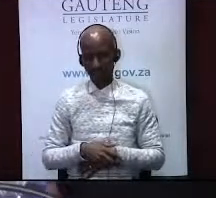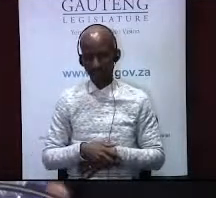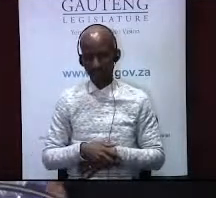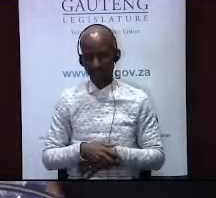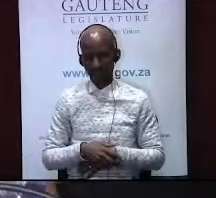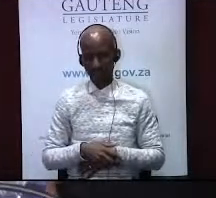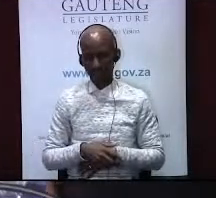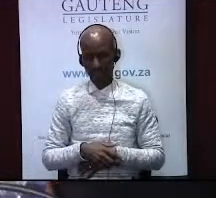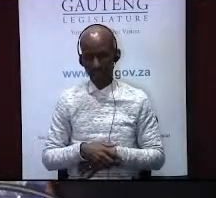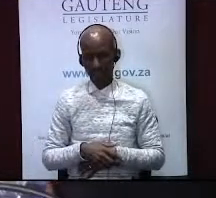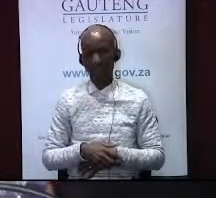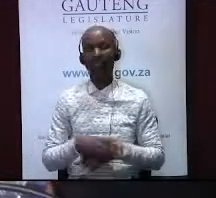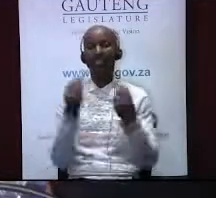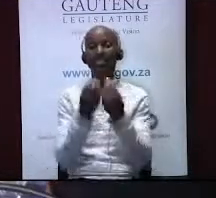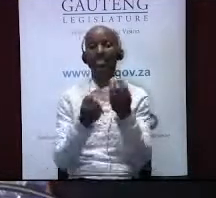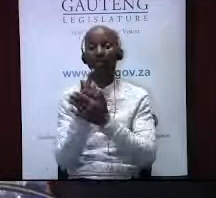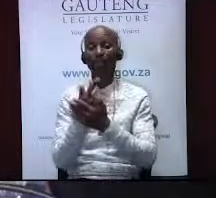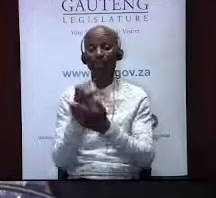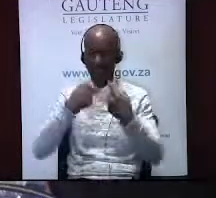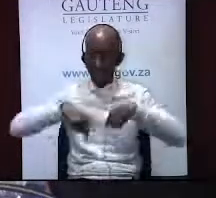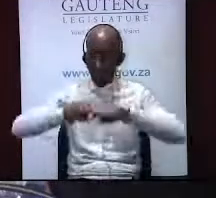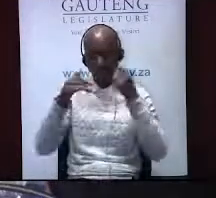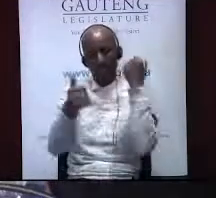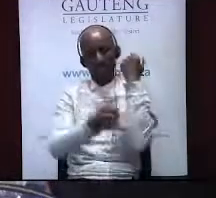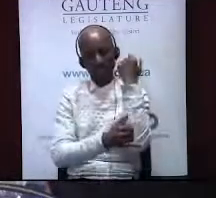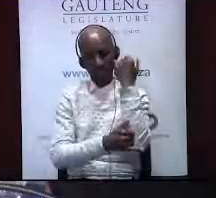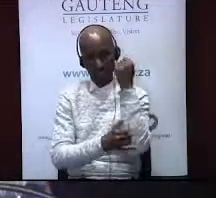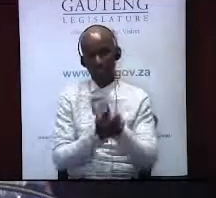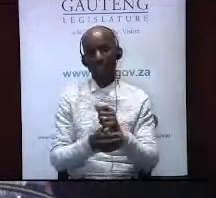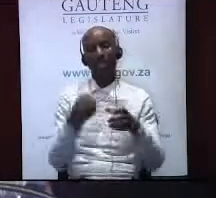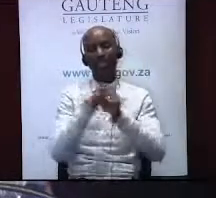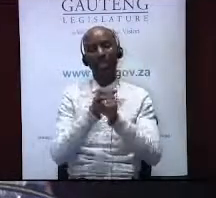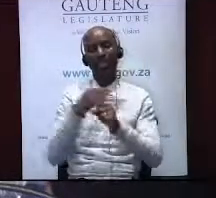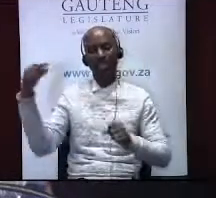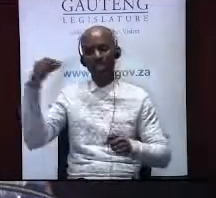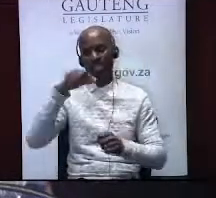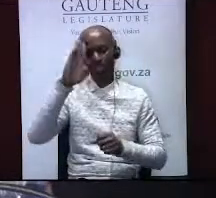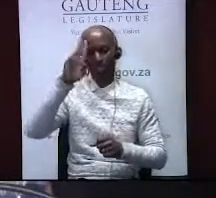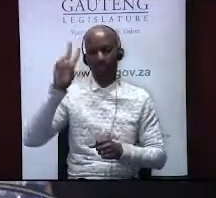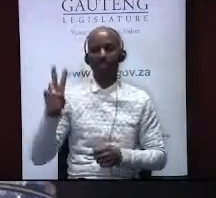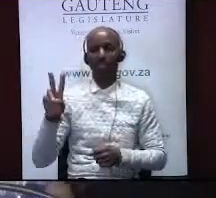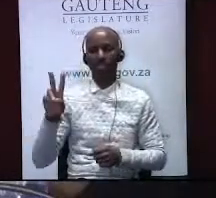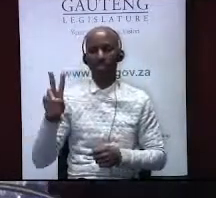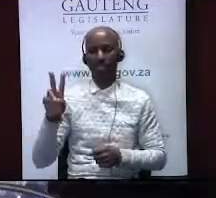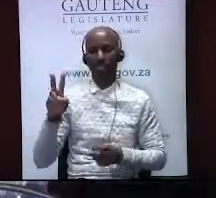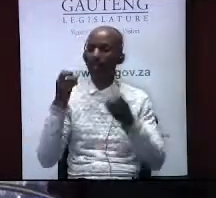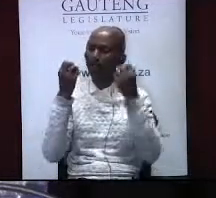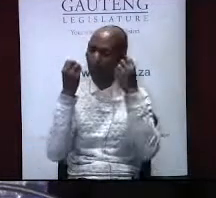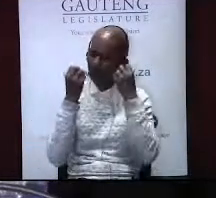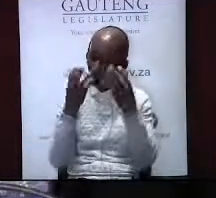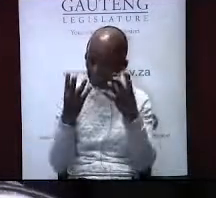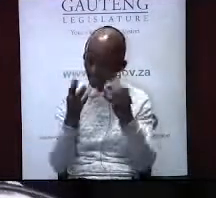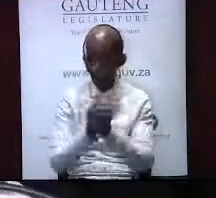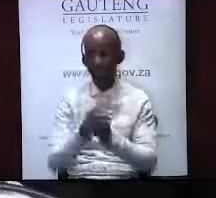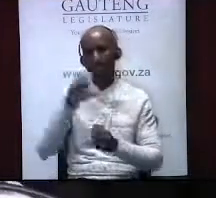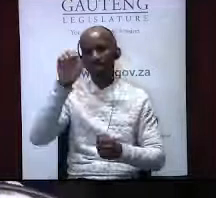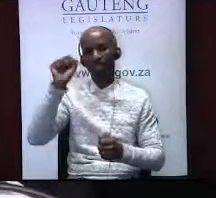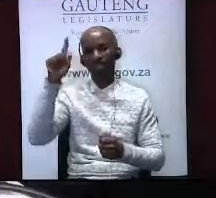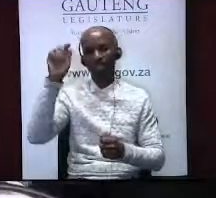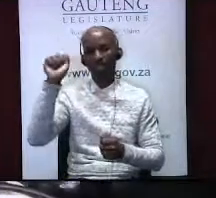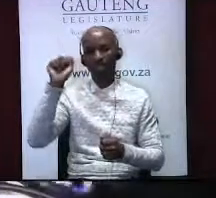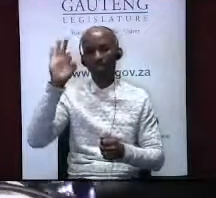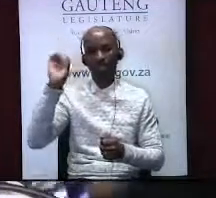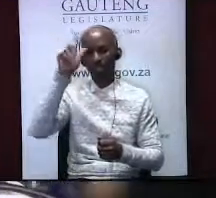Instability in our country is one of the causes of gender-based violence. There is so much instability